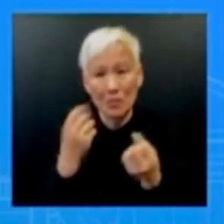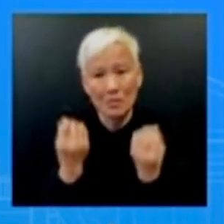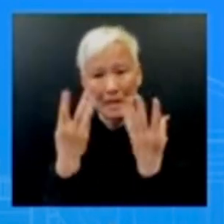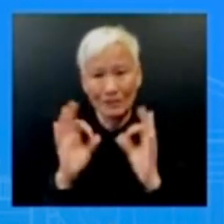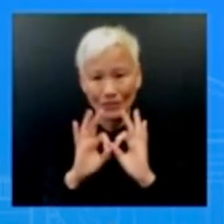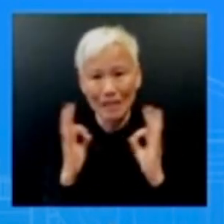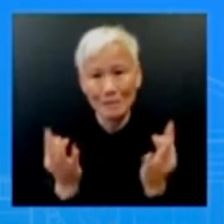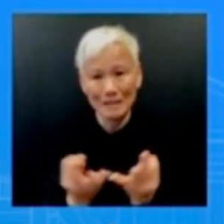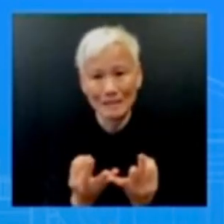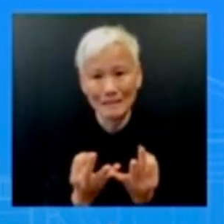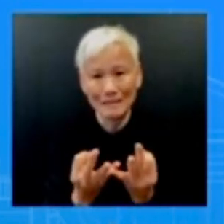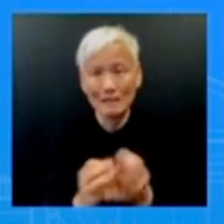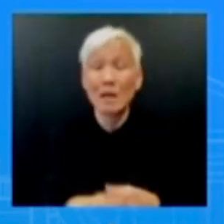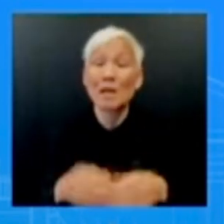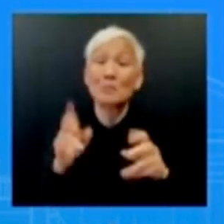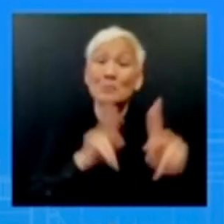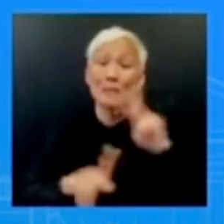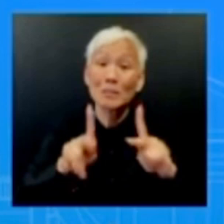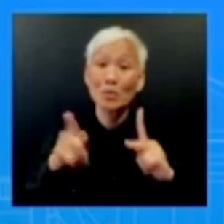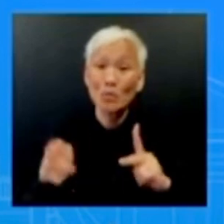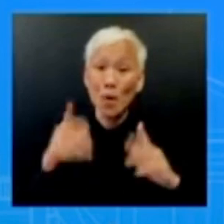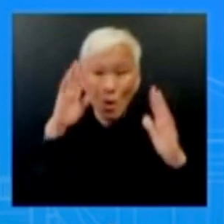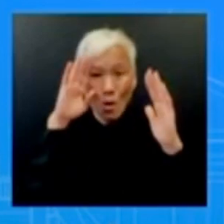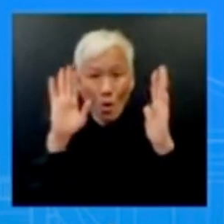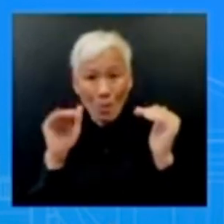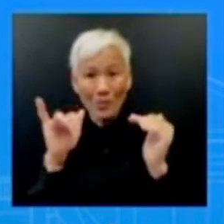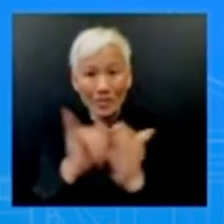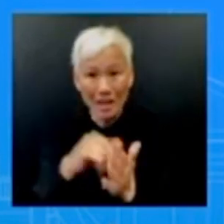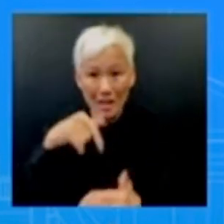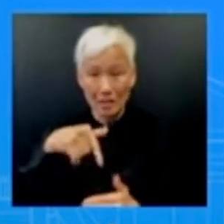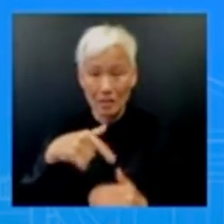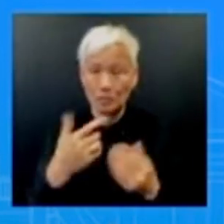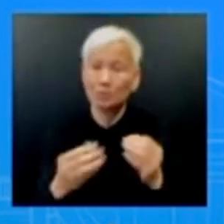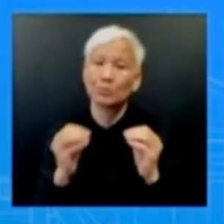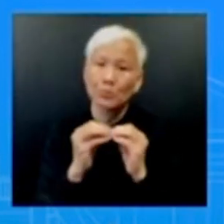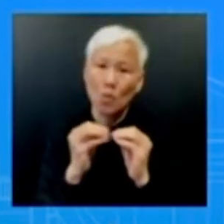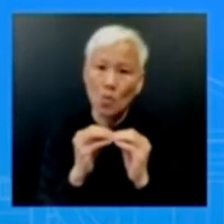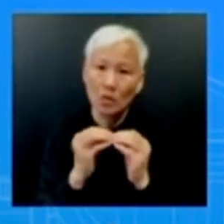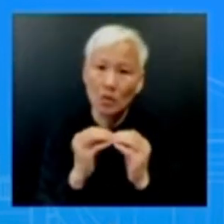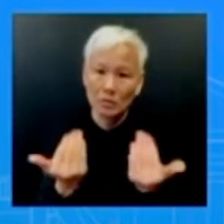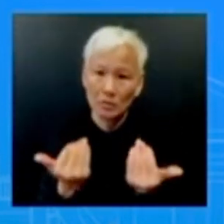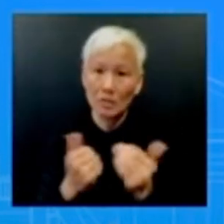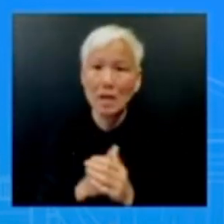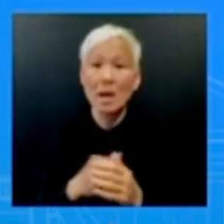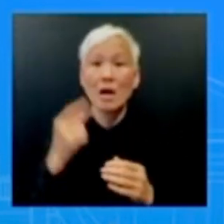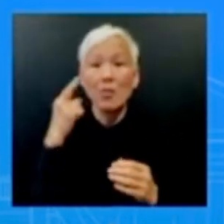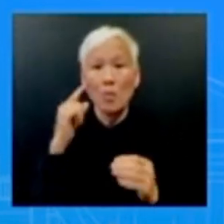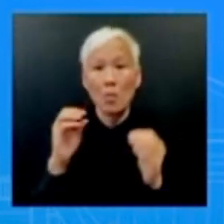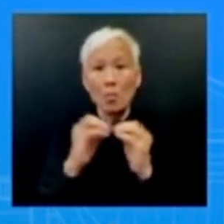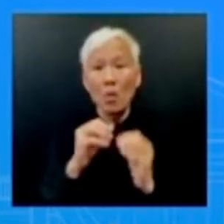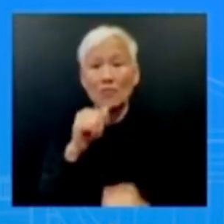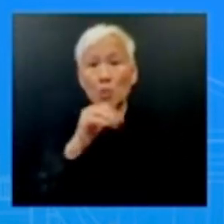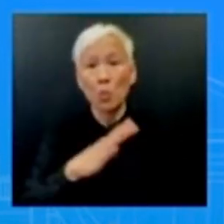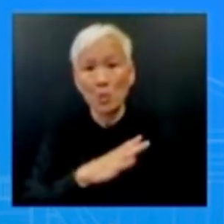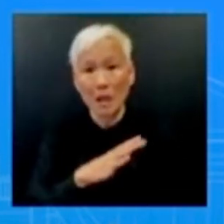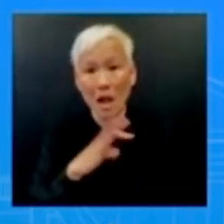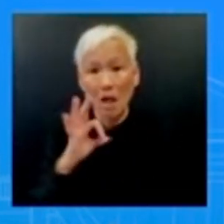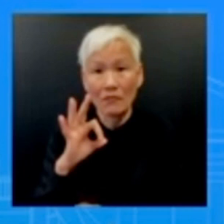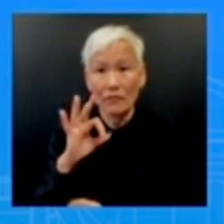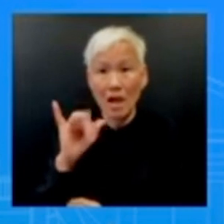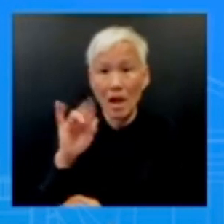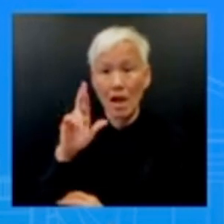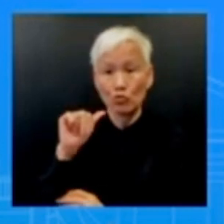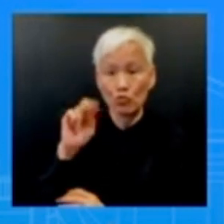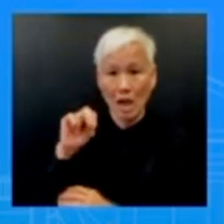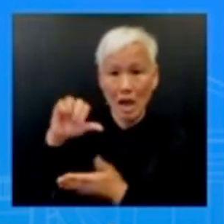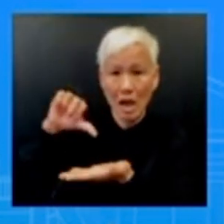when the hope is needed more than ever, including for the women of Iran who are fighting for their human rights and